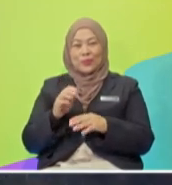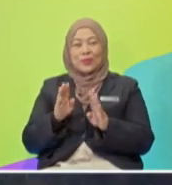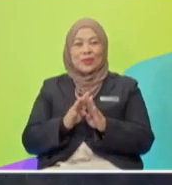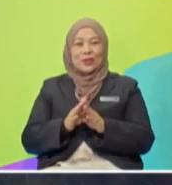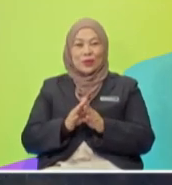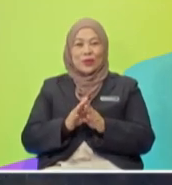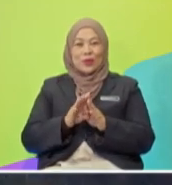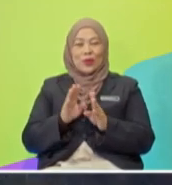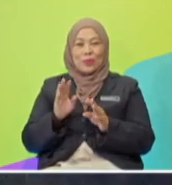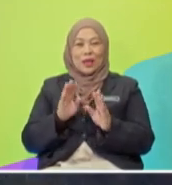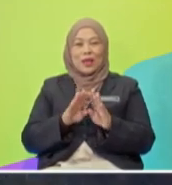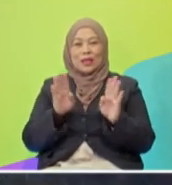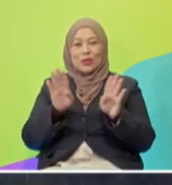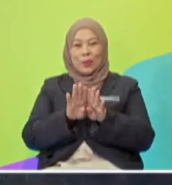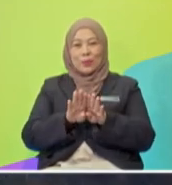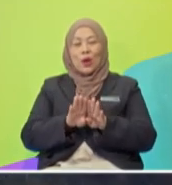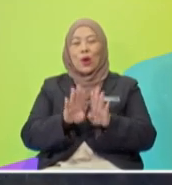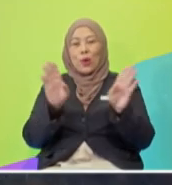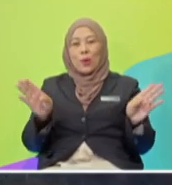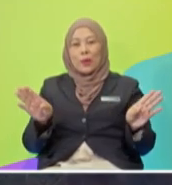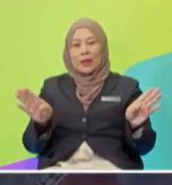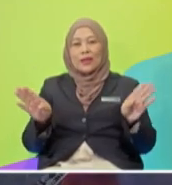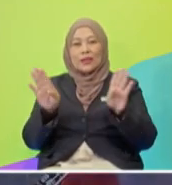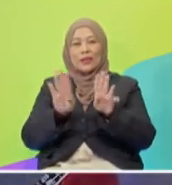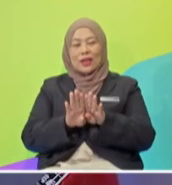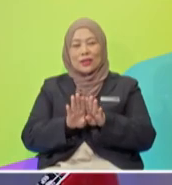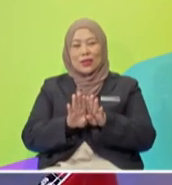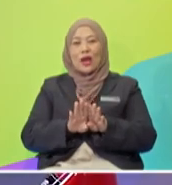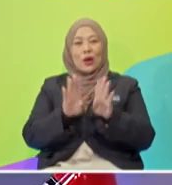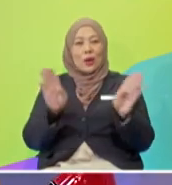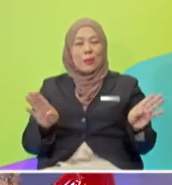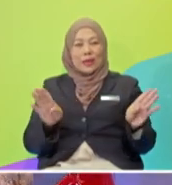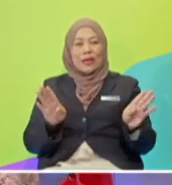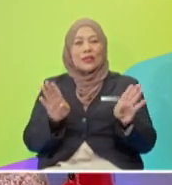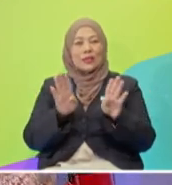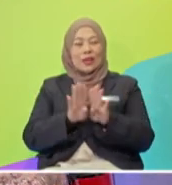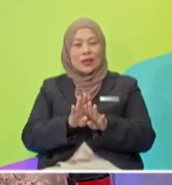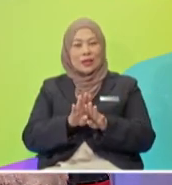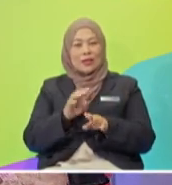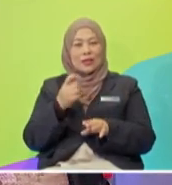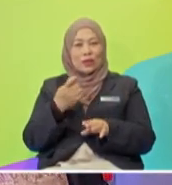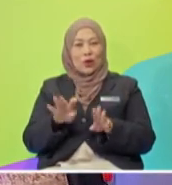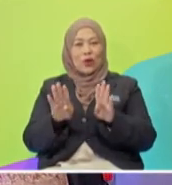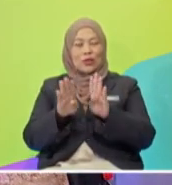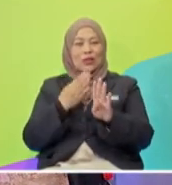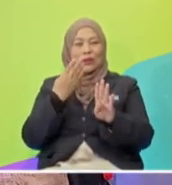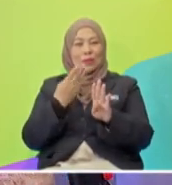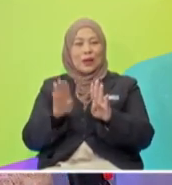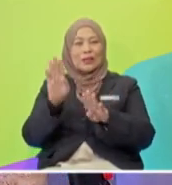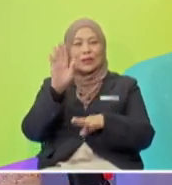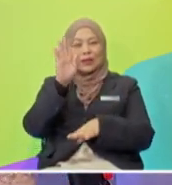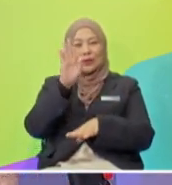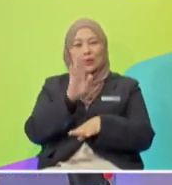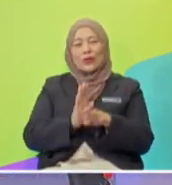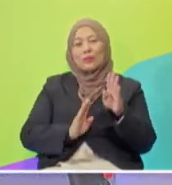the bus goes open and shut, open and shut. Open and shut, the doors on the